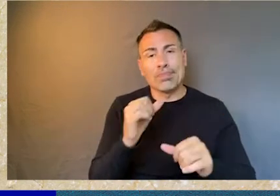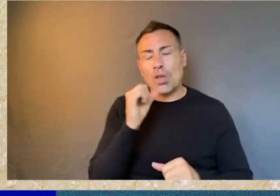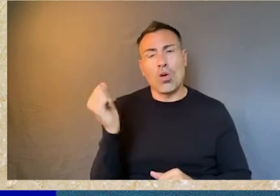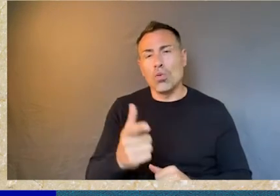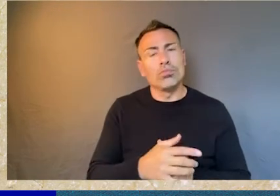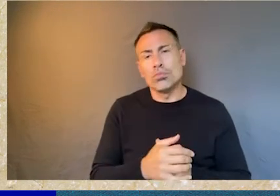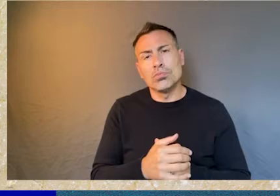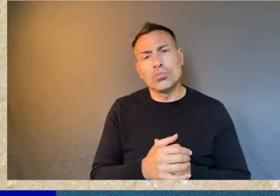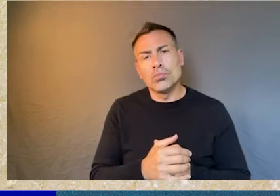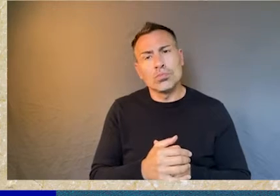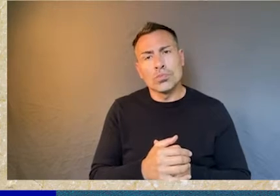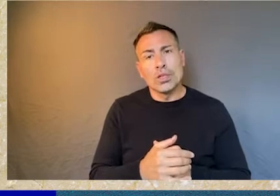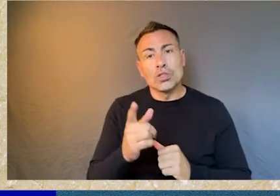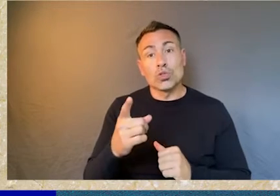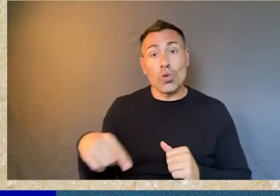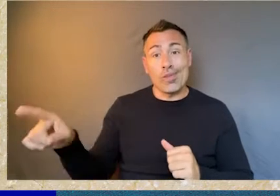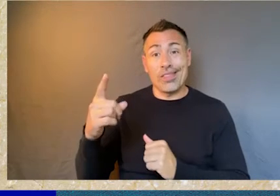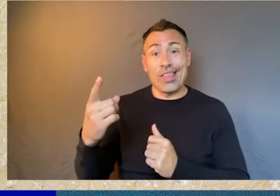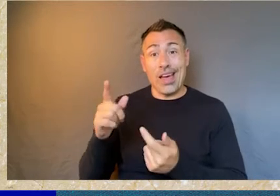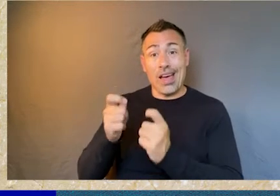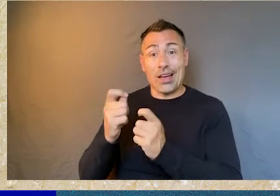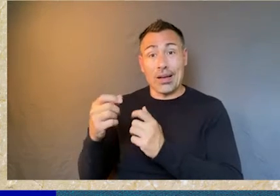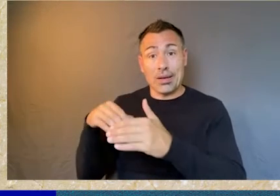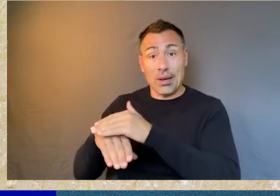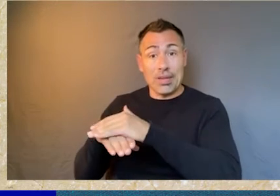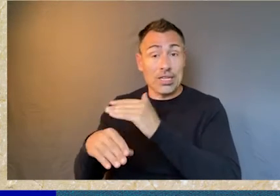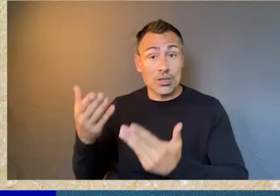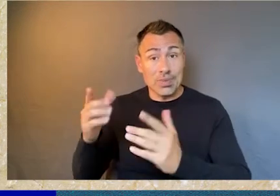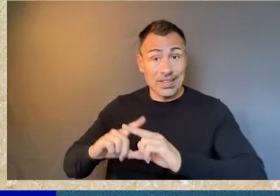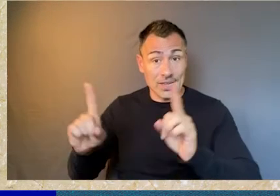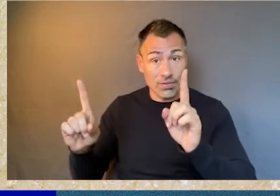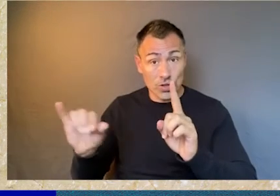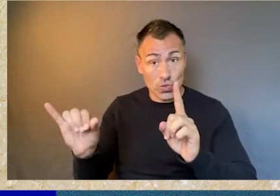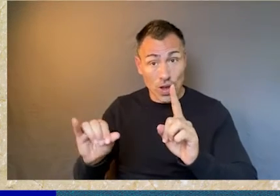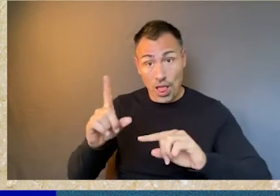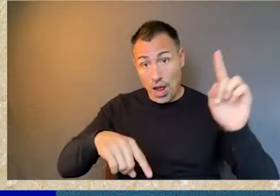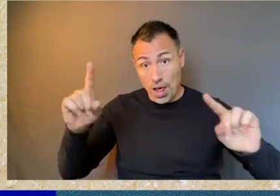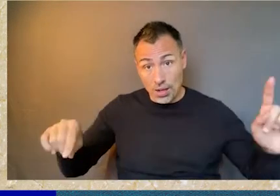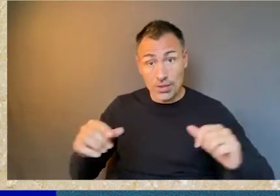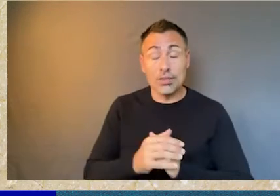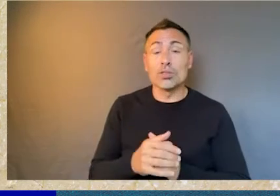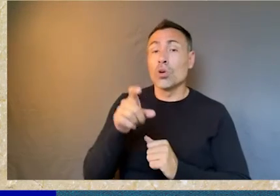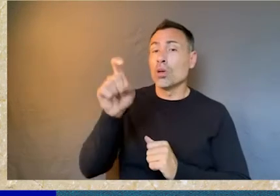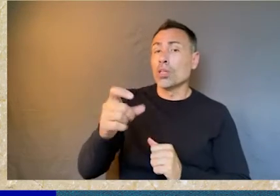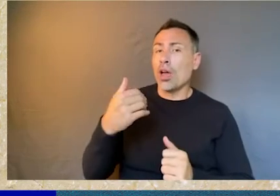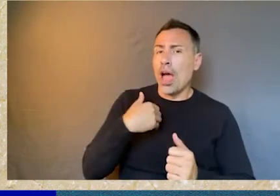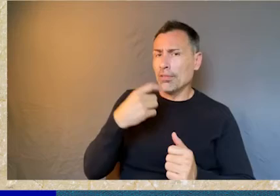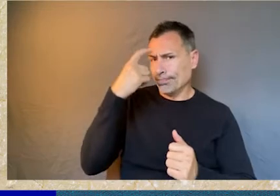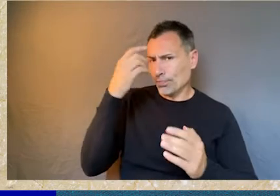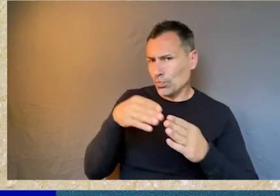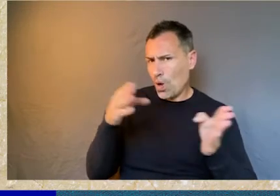key to embracing and thinking about how to encourage more inclusive policies and procedures is to be open